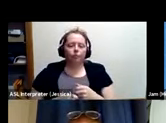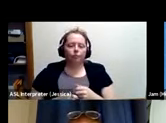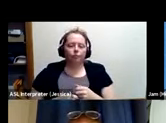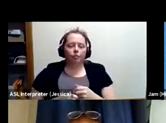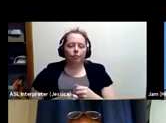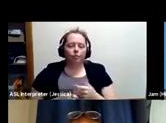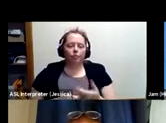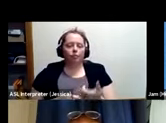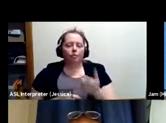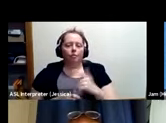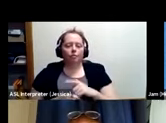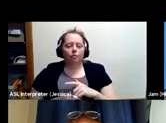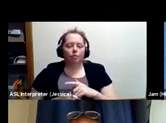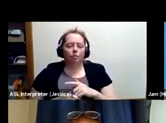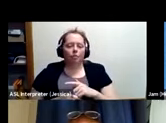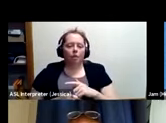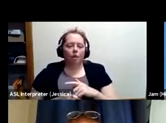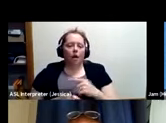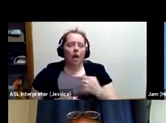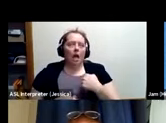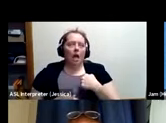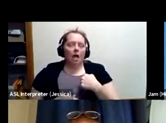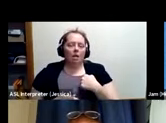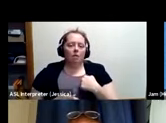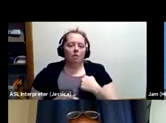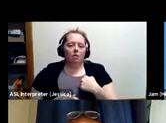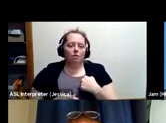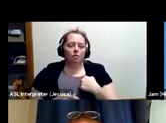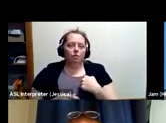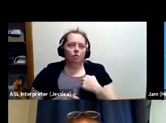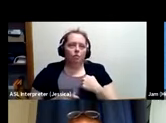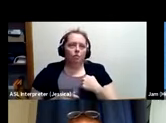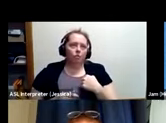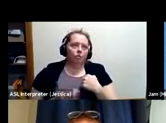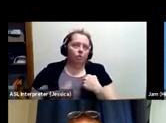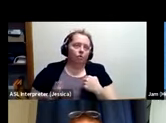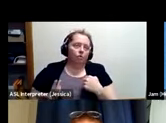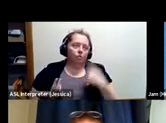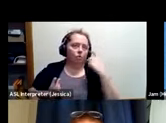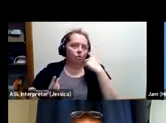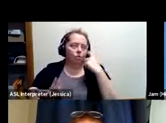taken the word ally like out of my vocabulary as of late,